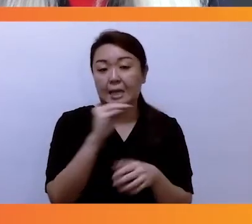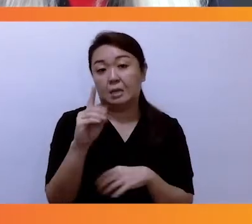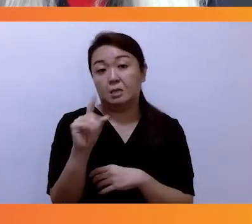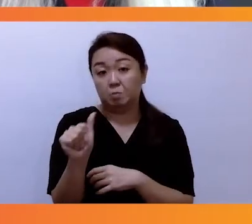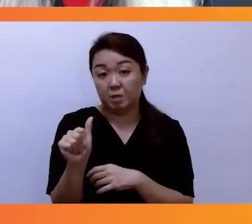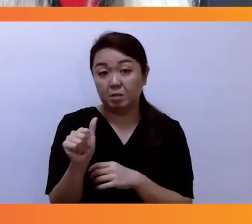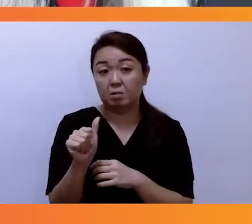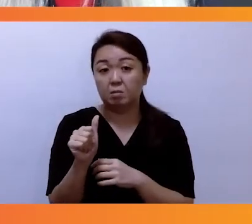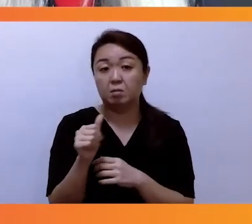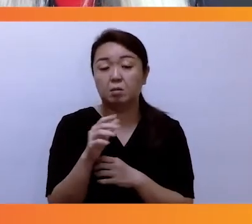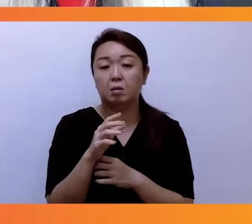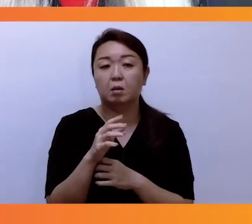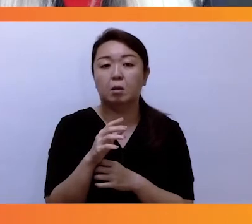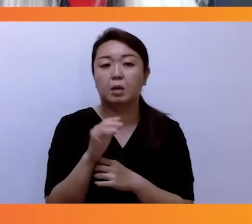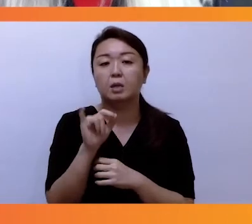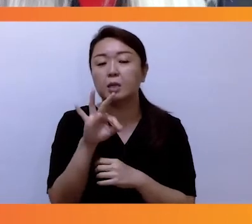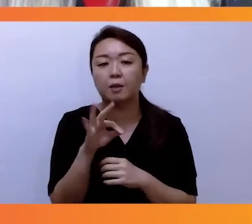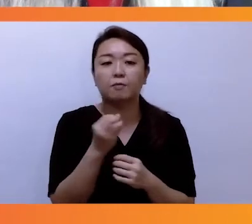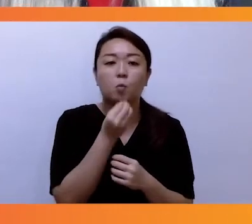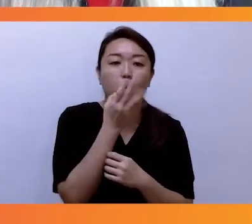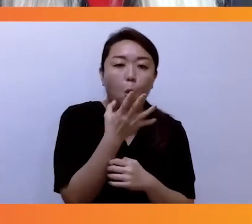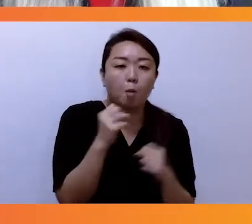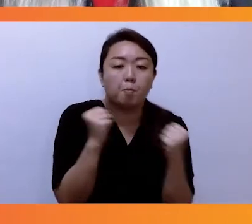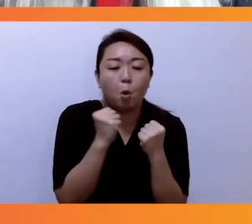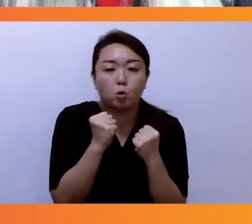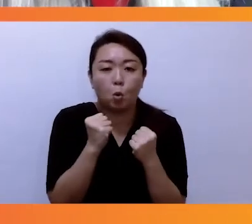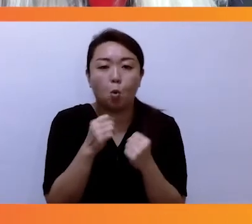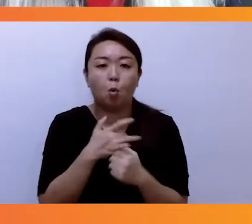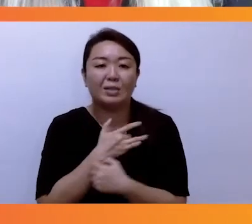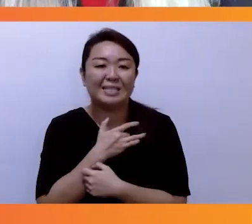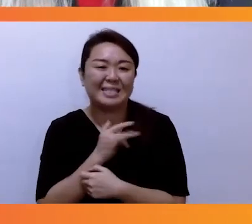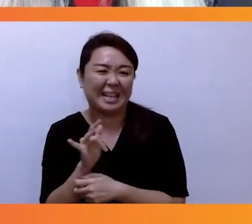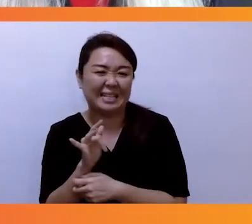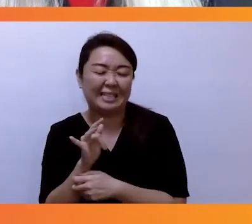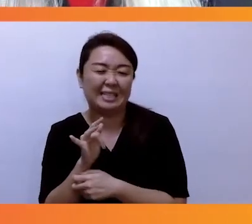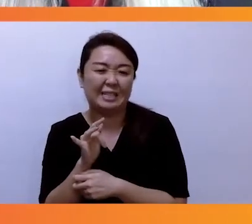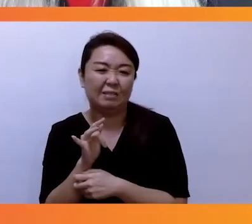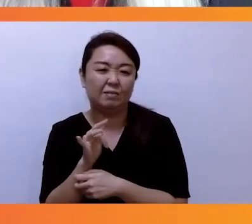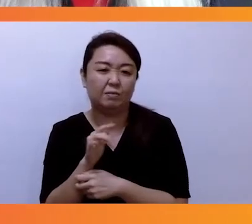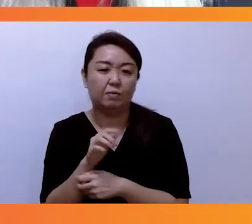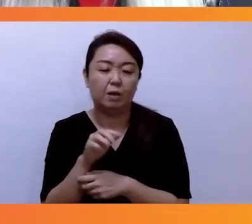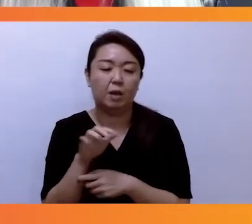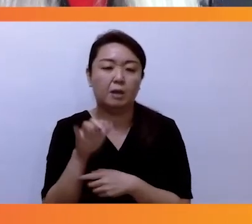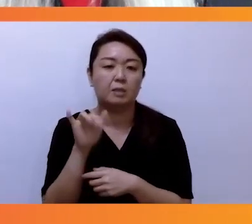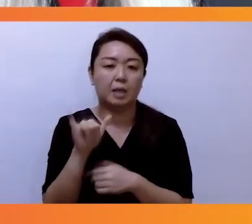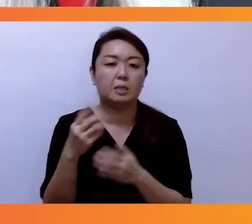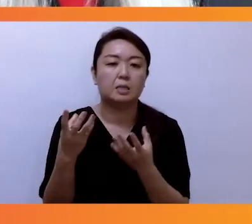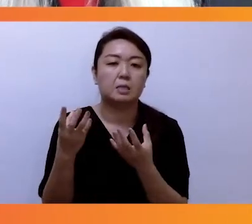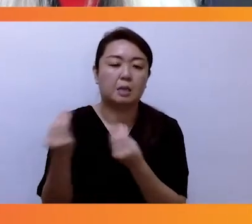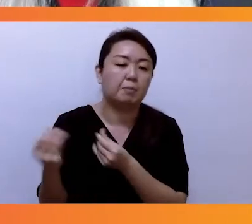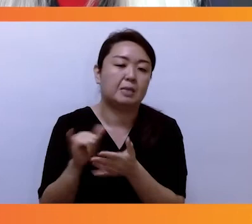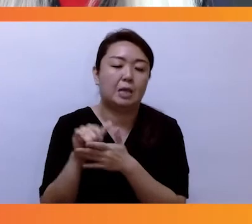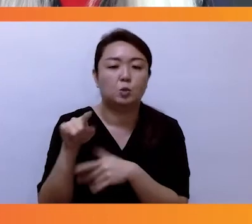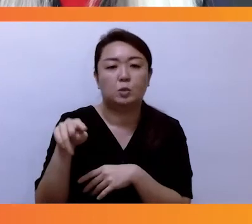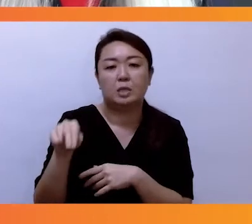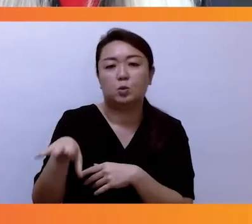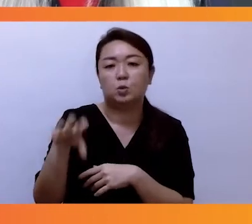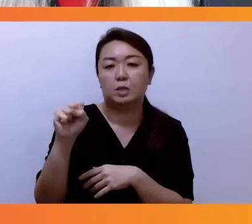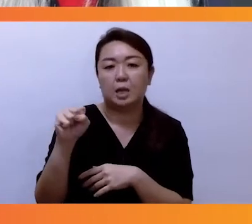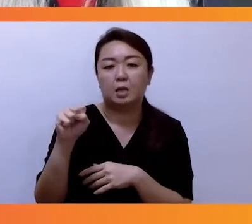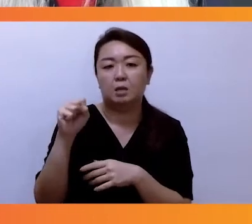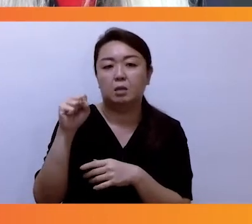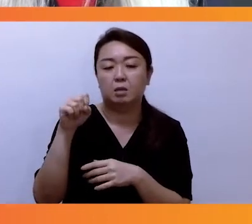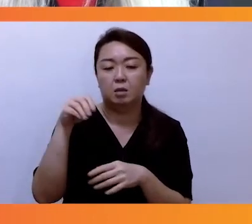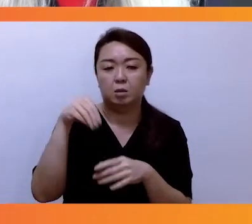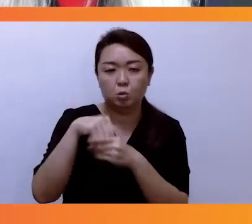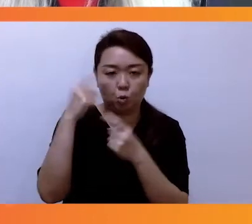certain disabilities. If they're warm or cold sensitive, that's something that you need to make sure that you're